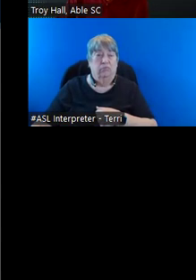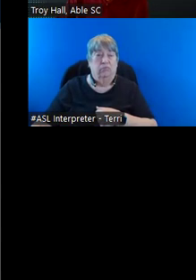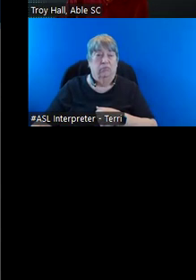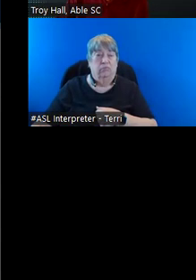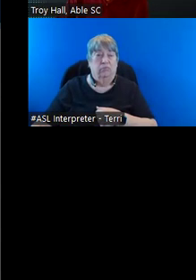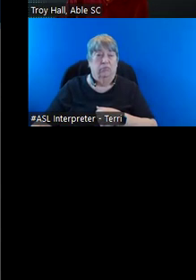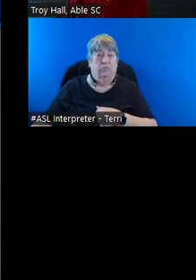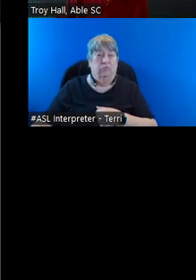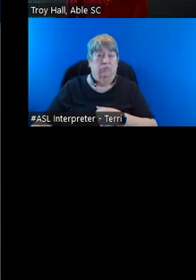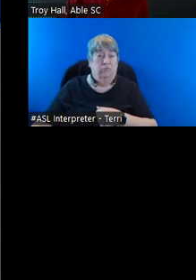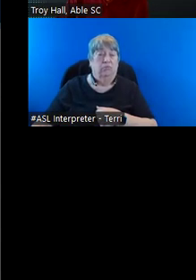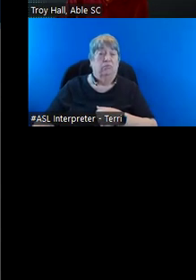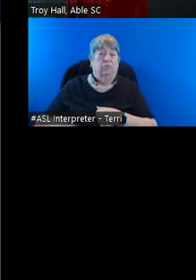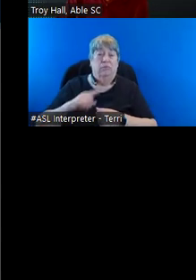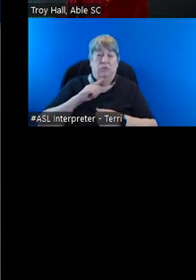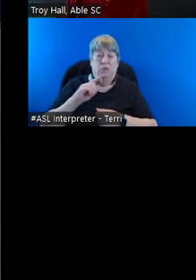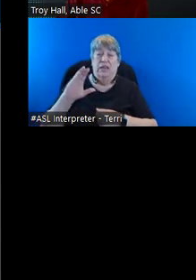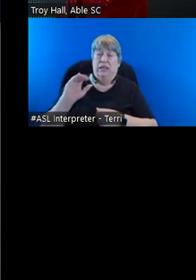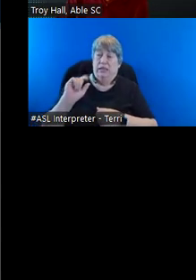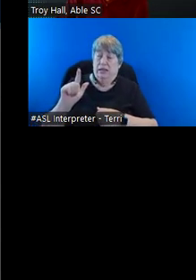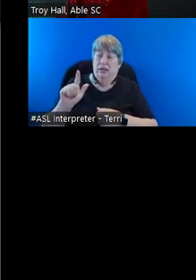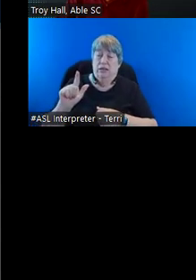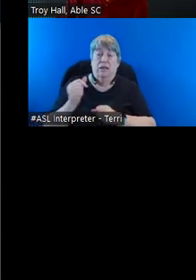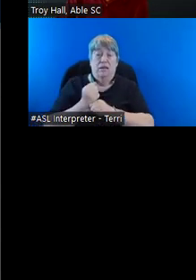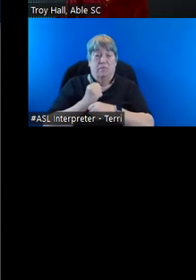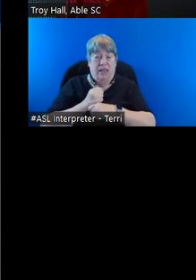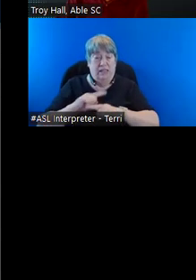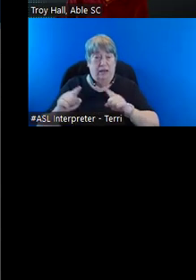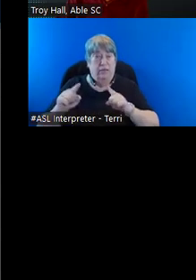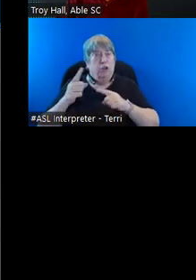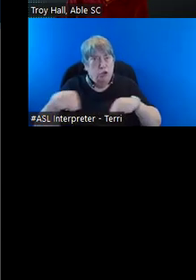Sales do make a difference. You guys make a difference. You're doing the work.